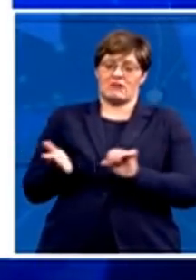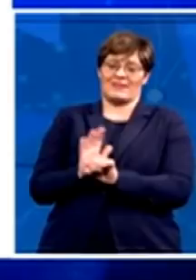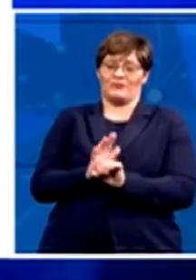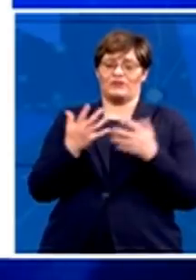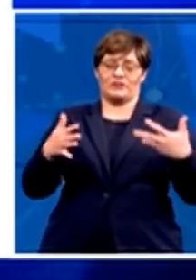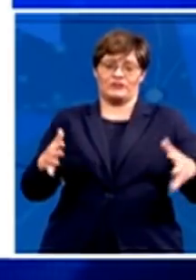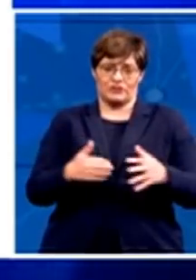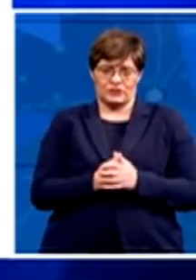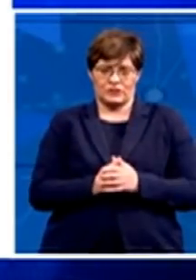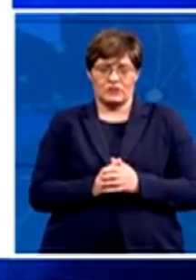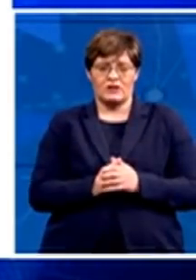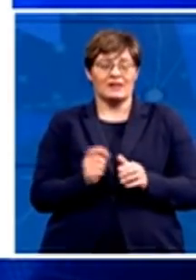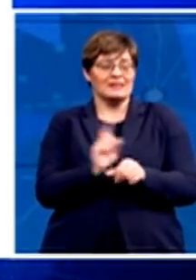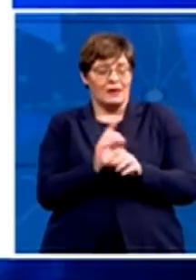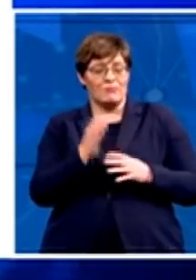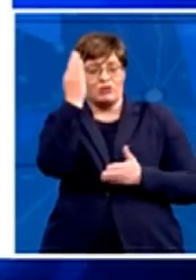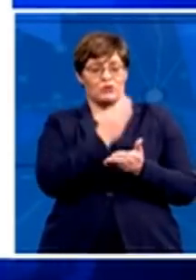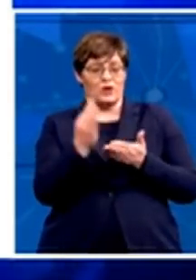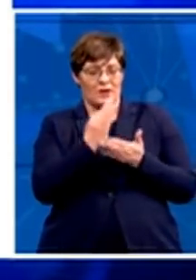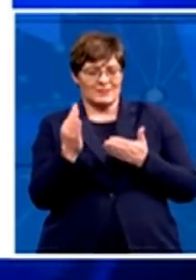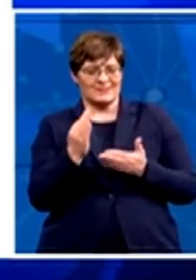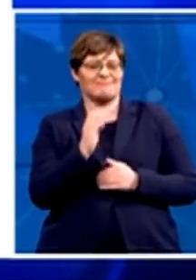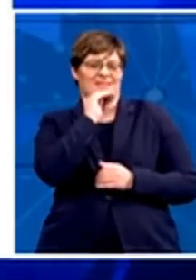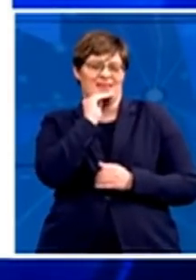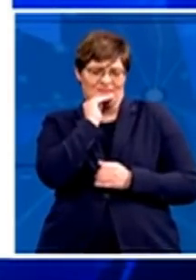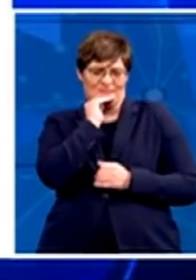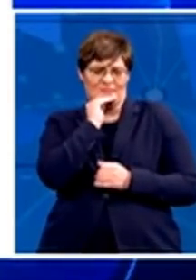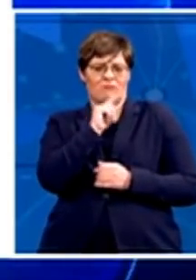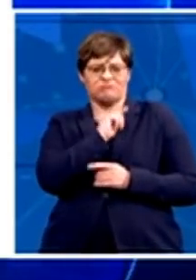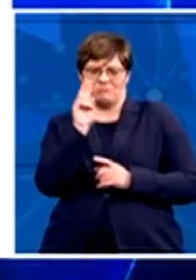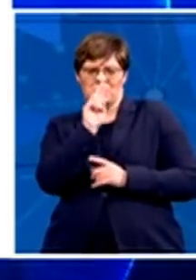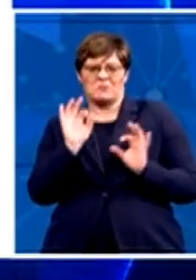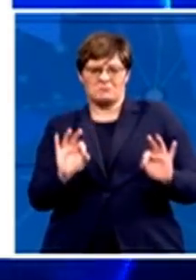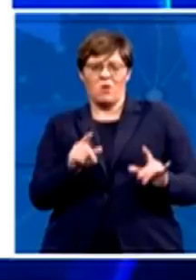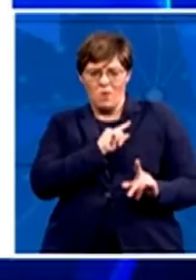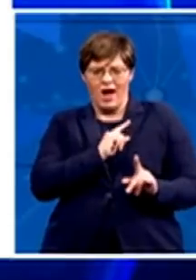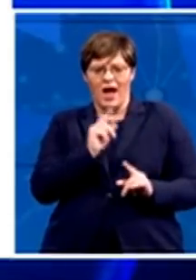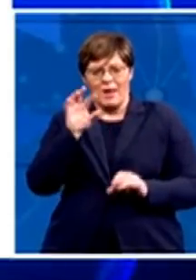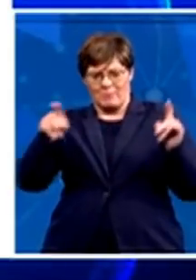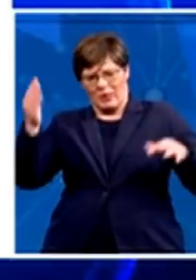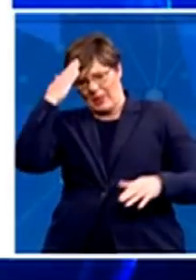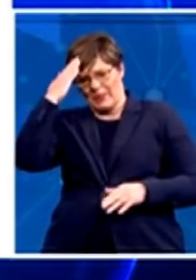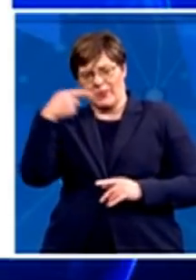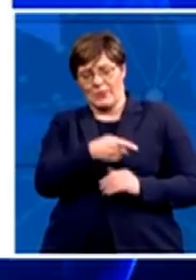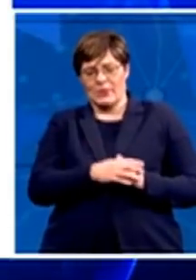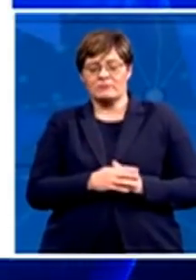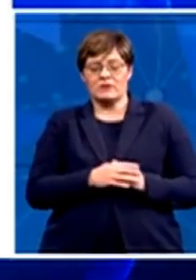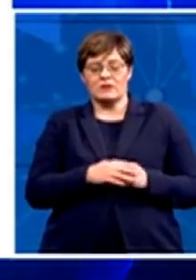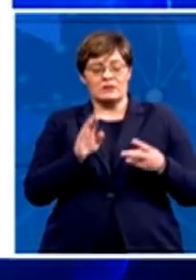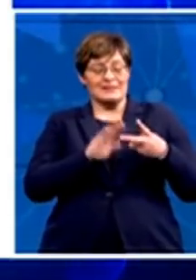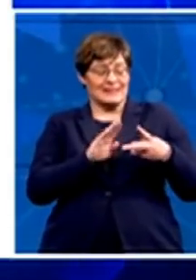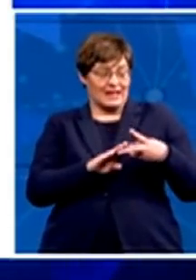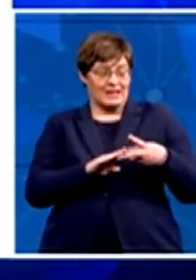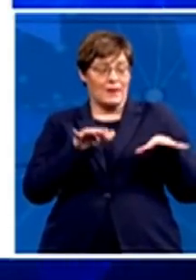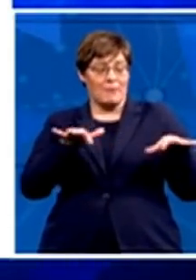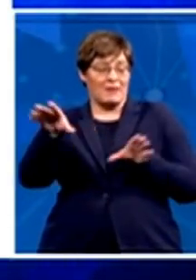be sufficient in our view. The second aspect of public participation speaks to